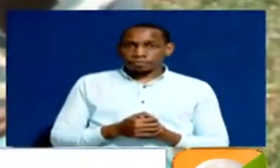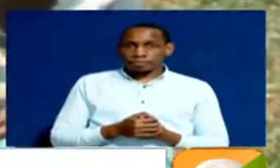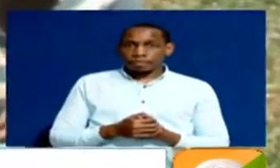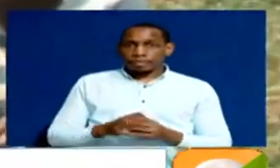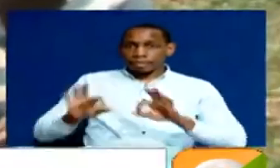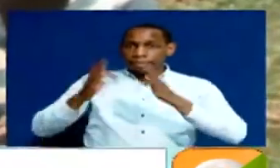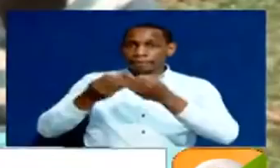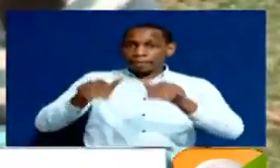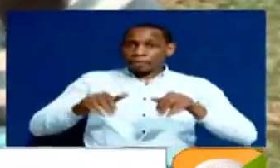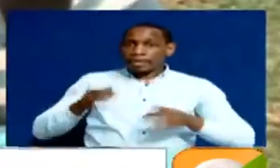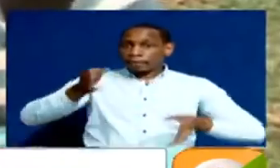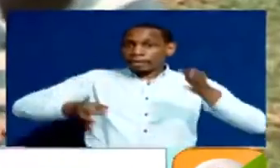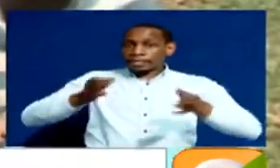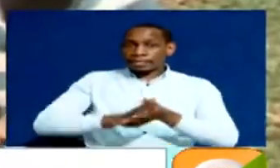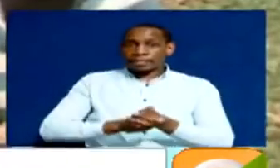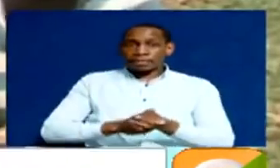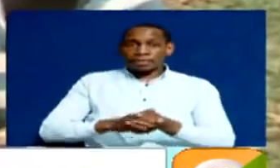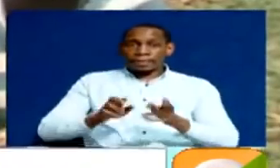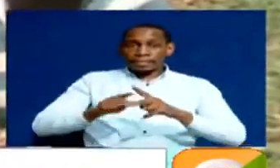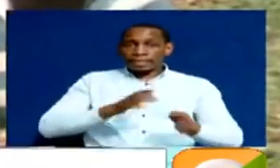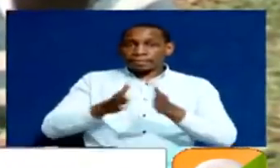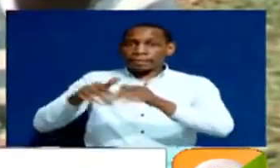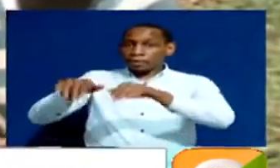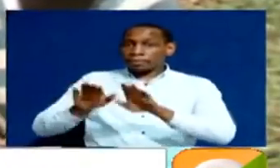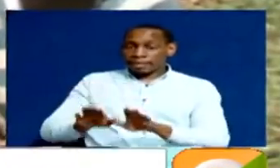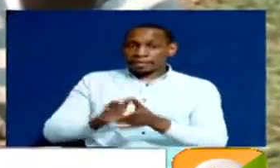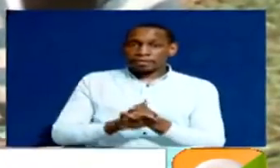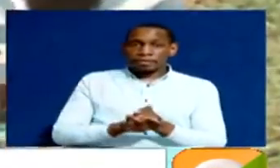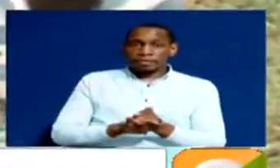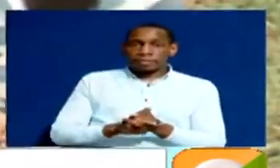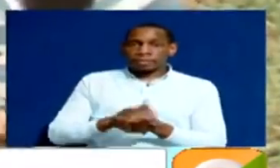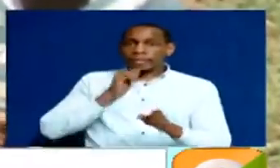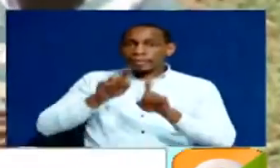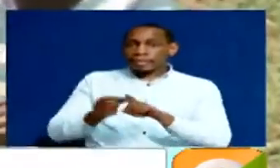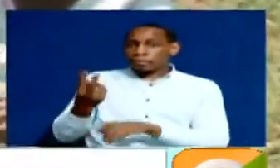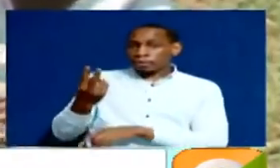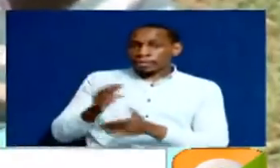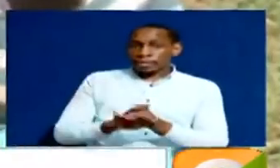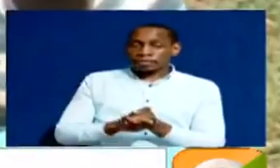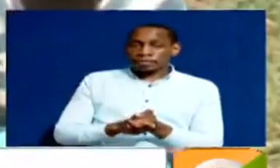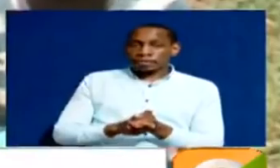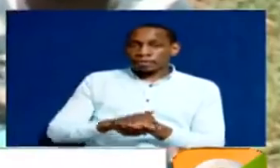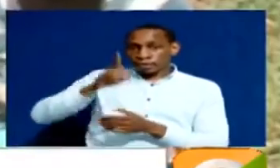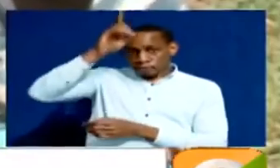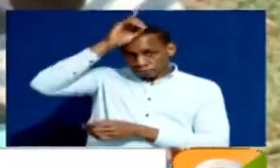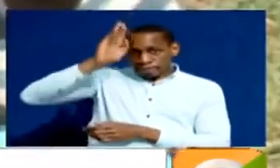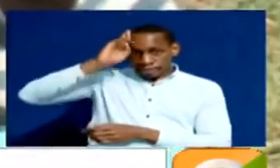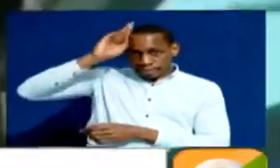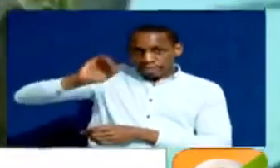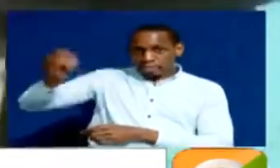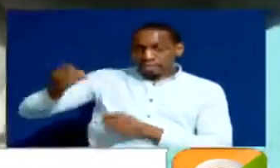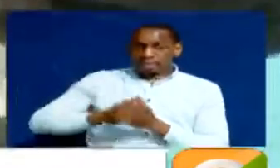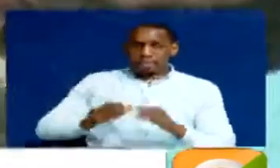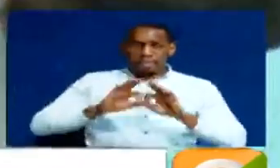As the families await justice, they have already begun burial preparations at the home of the two brothers in Kalamton village of Nyandarua